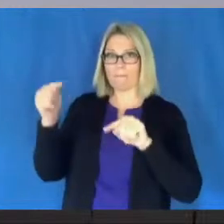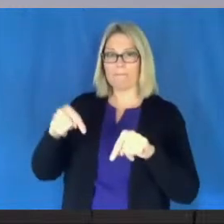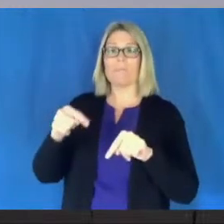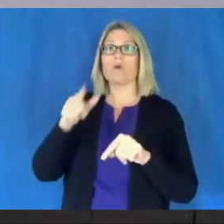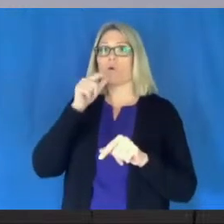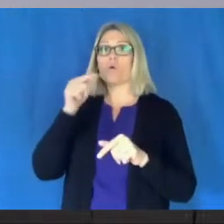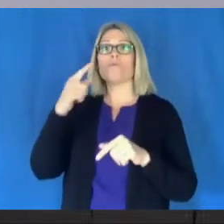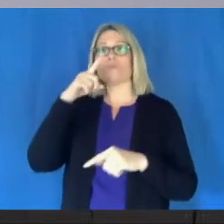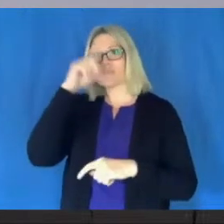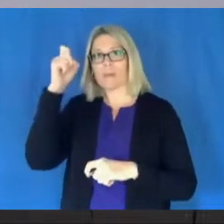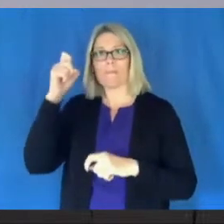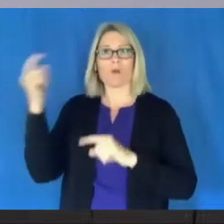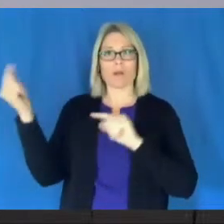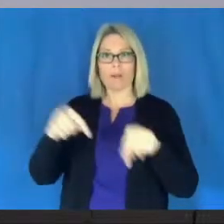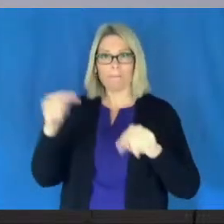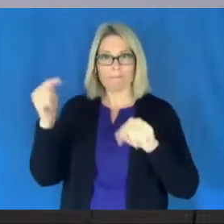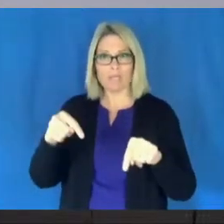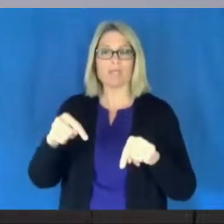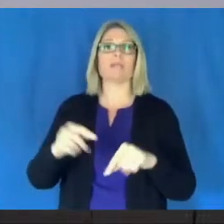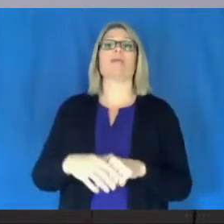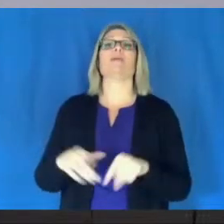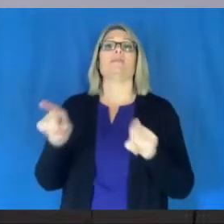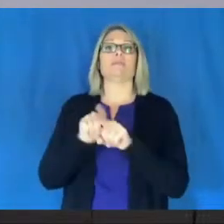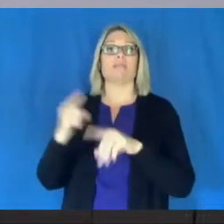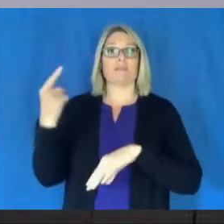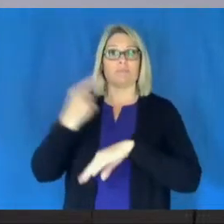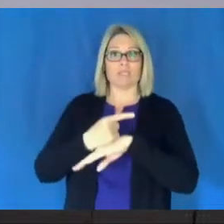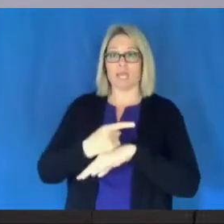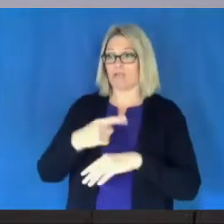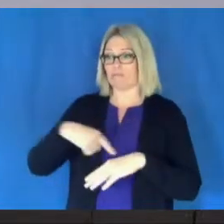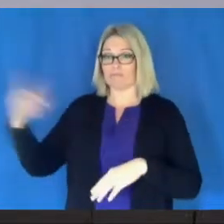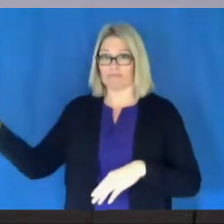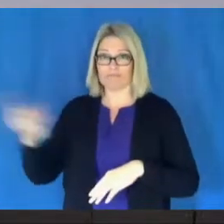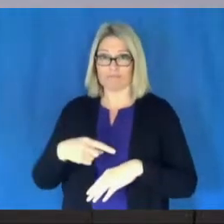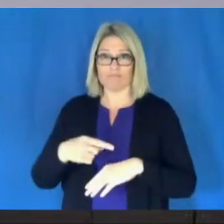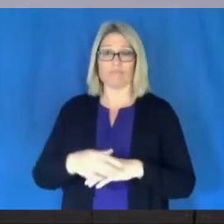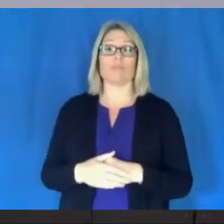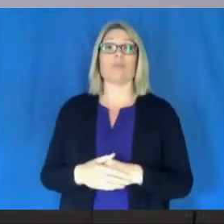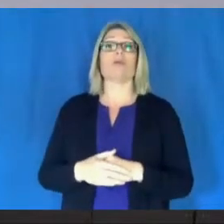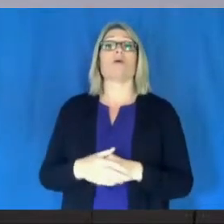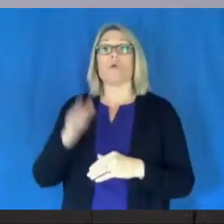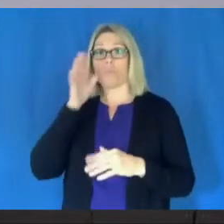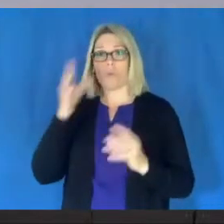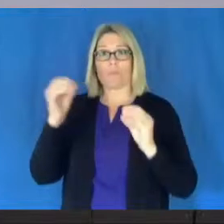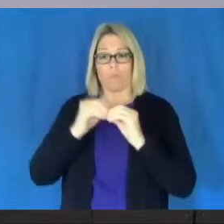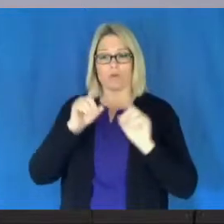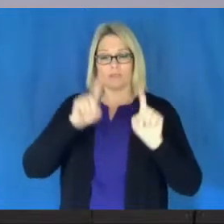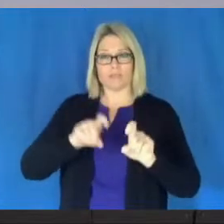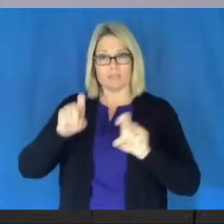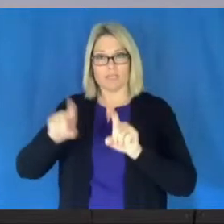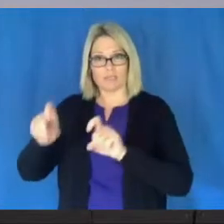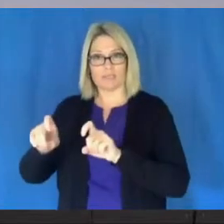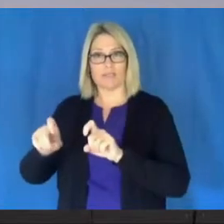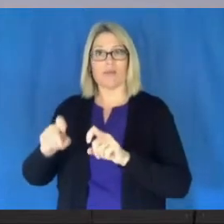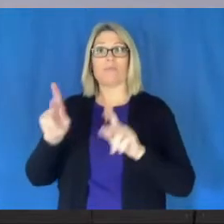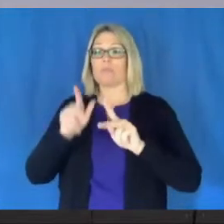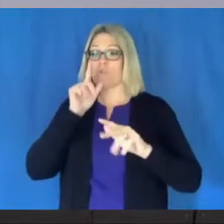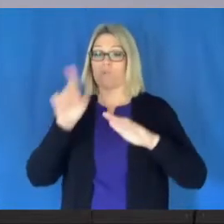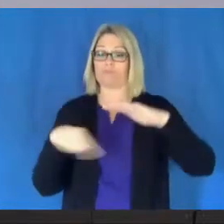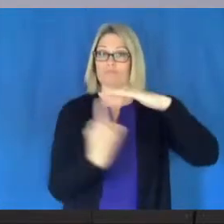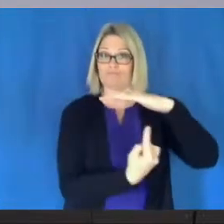residents, limiting same-day travel exemptions, enhanced testing and compliance checks for people in